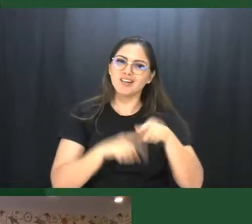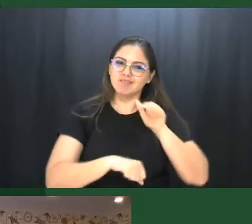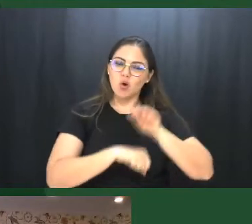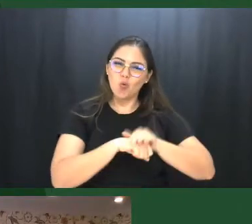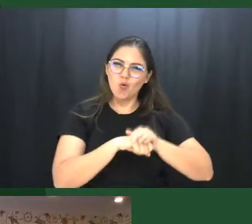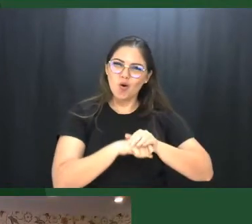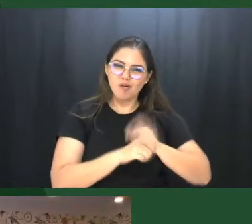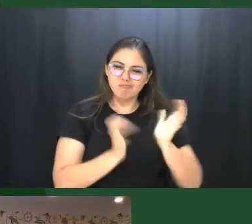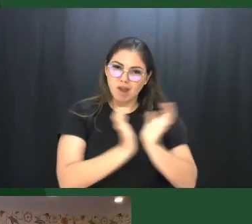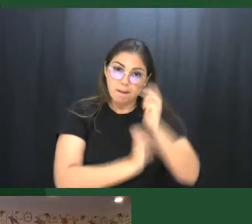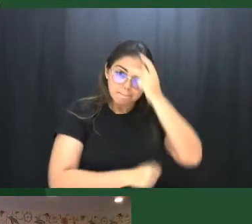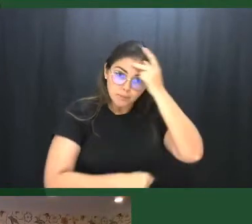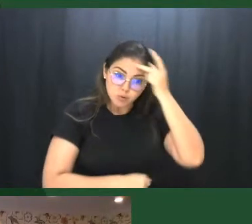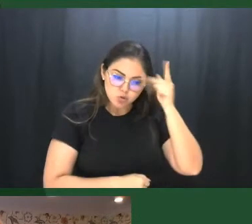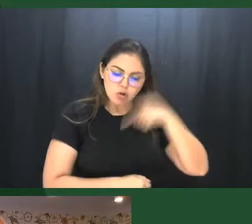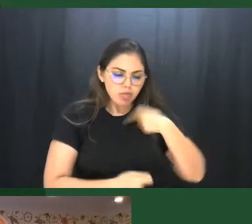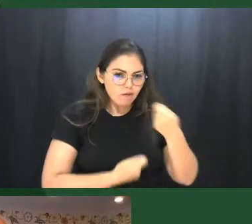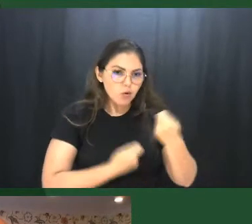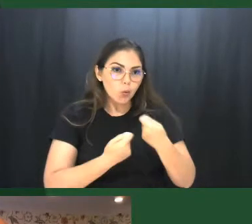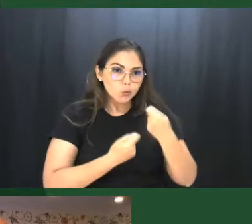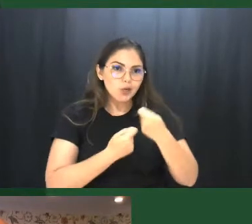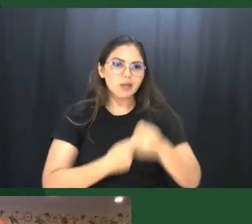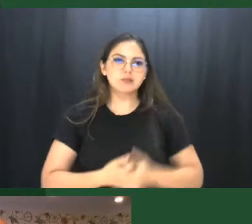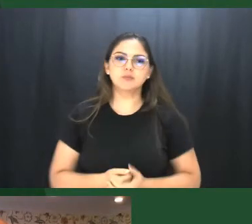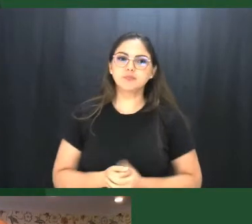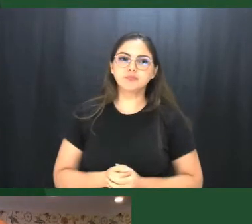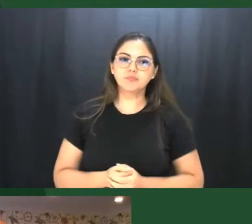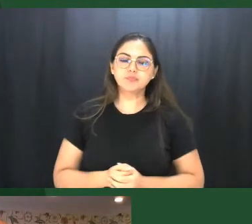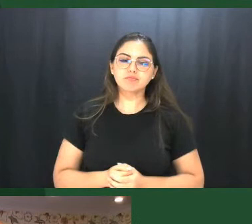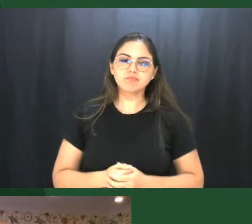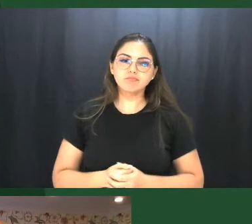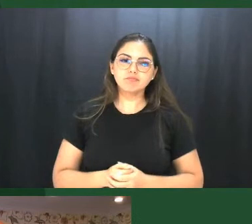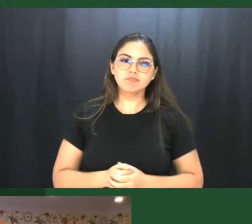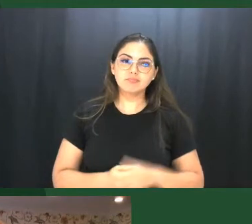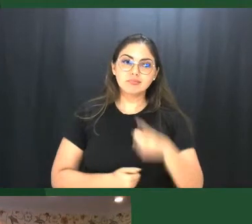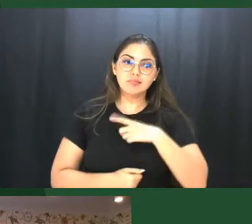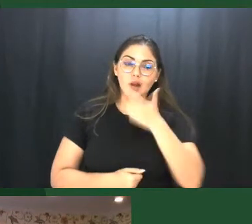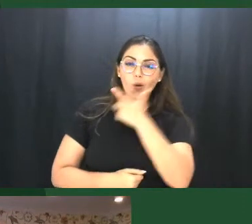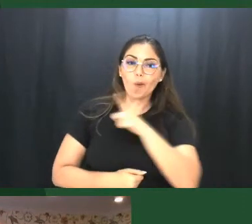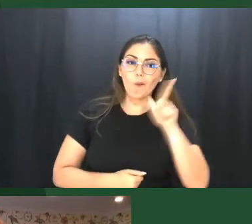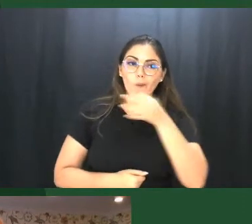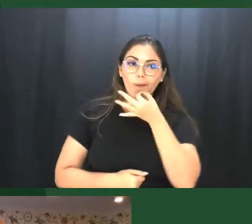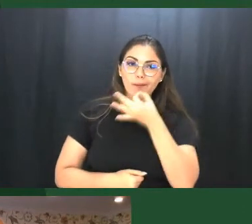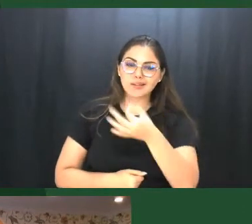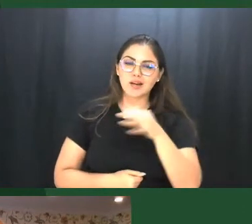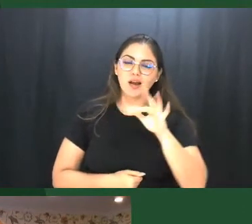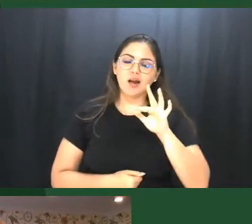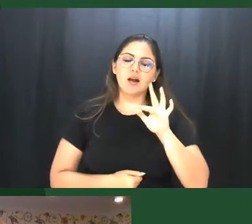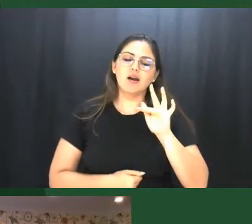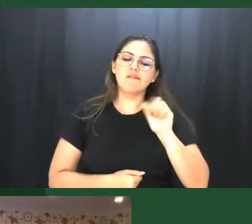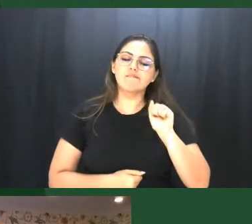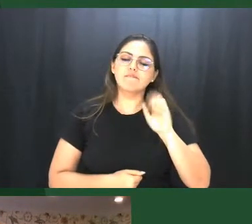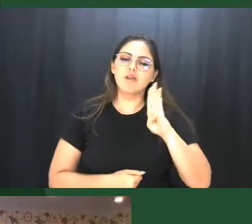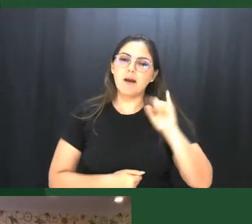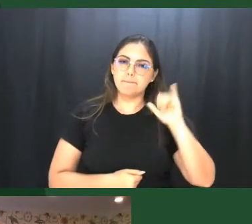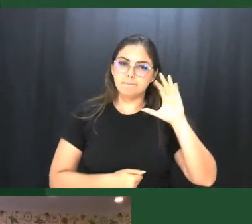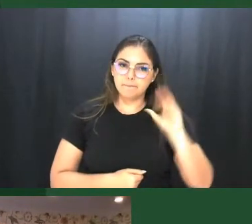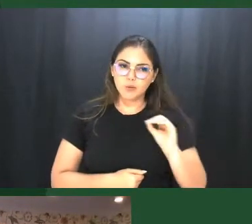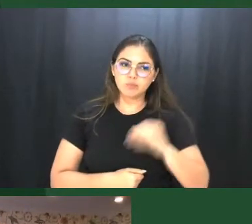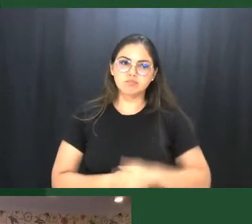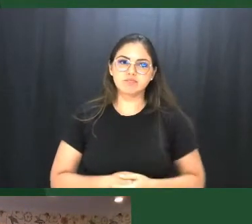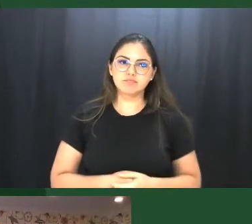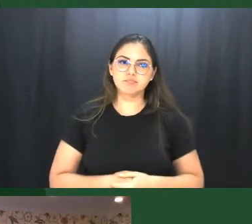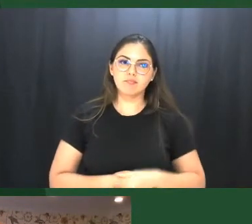Great. We have another comment from Fabio Silva. He said, I'm hearing impaired and I have